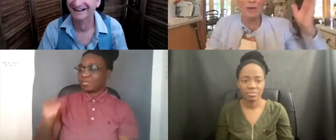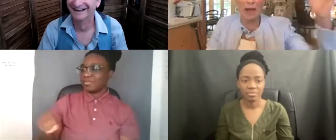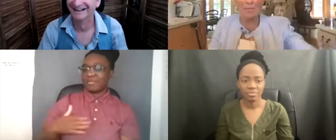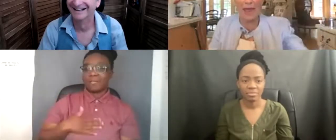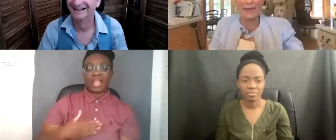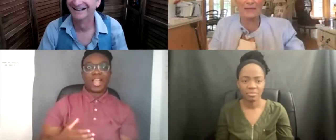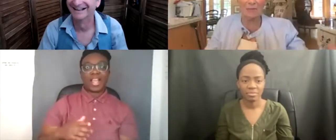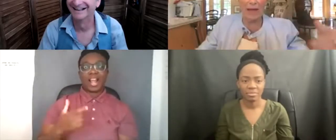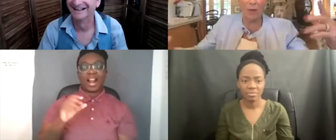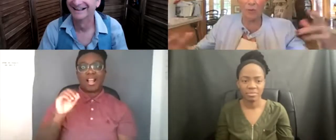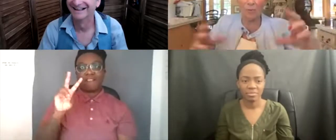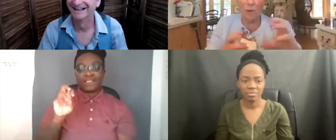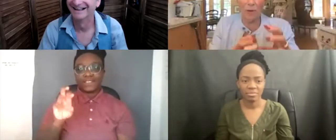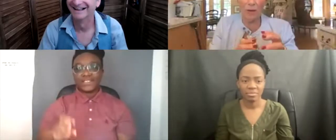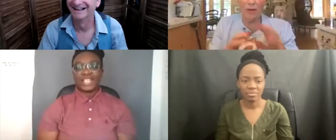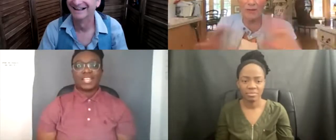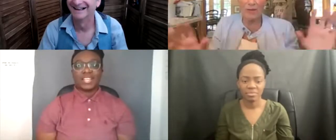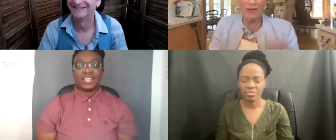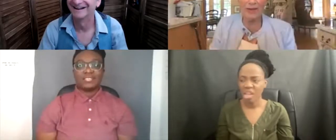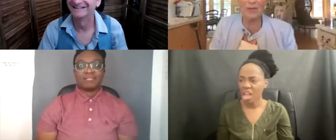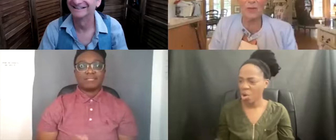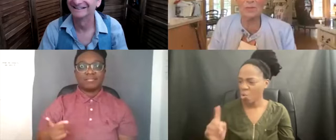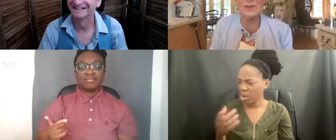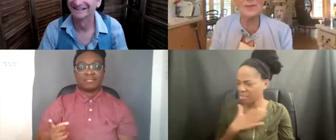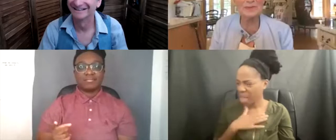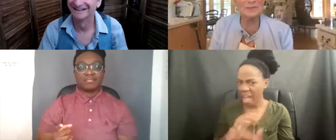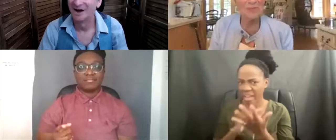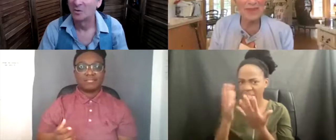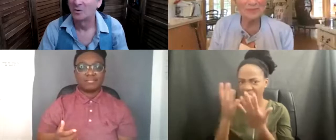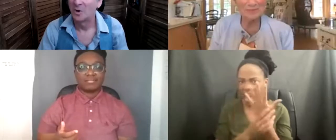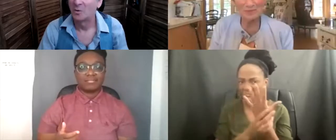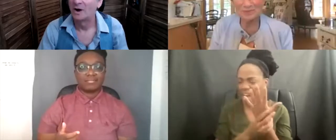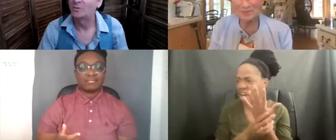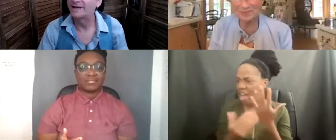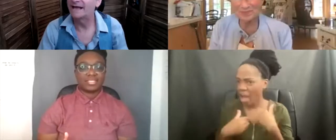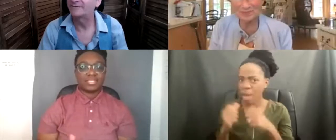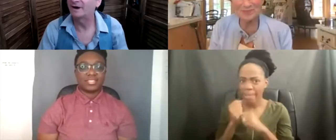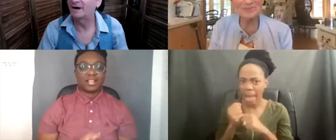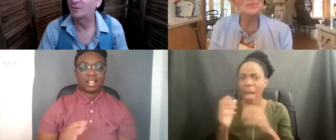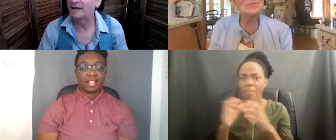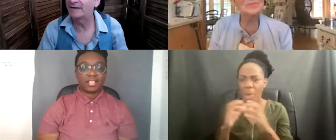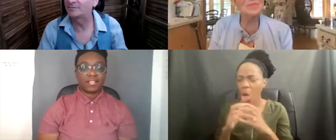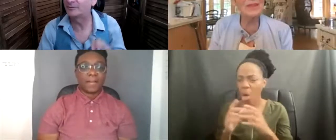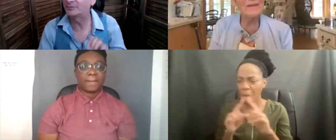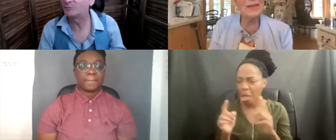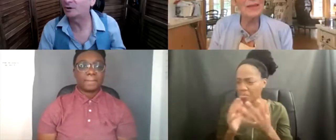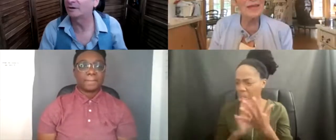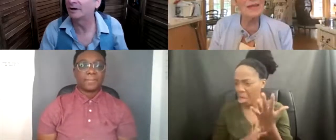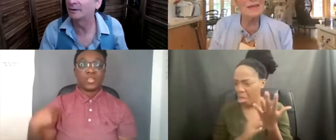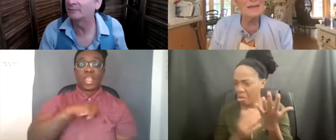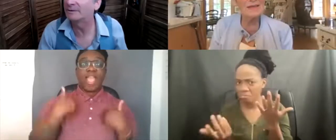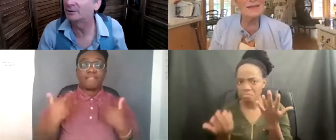glove and my bat and my ball. Right. Equipment. Well, we have about three